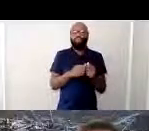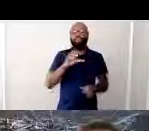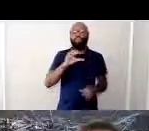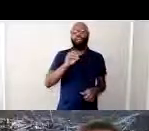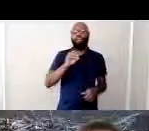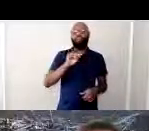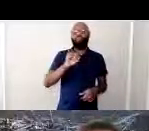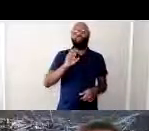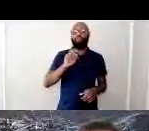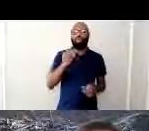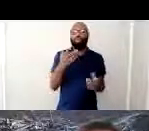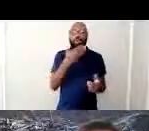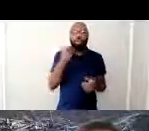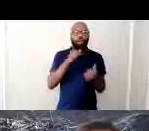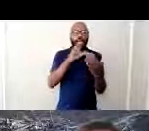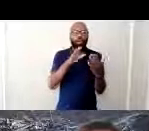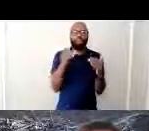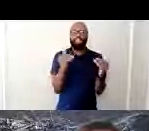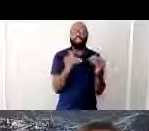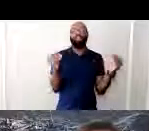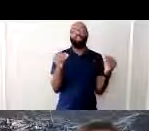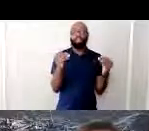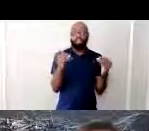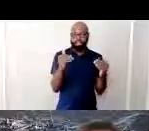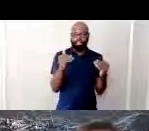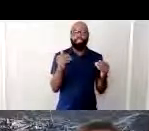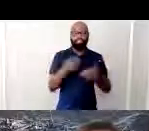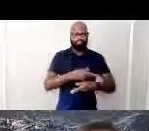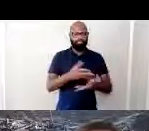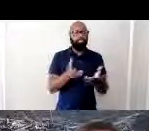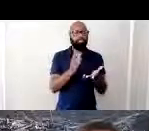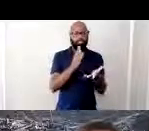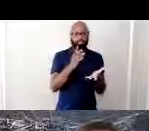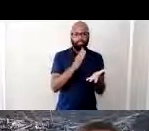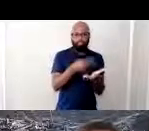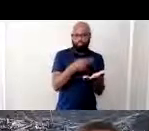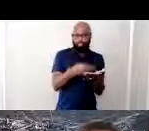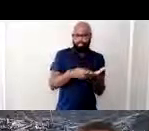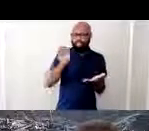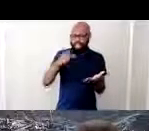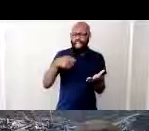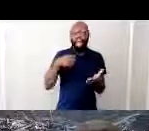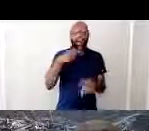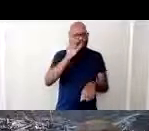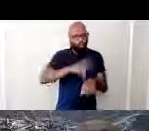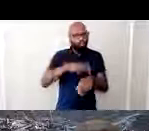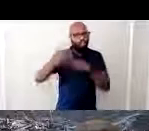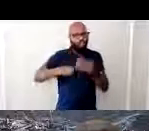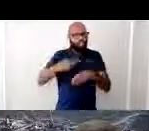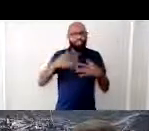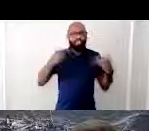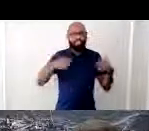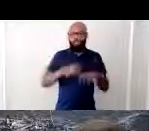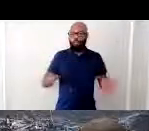equitable way to go through allocating these dollars. You know, with the understanding that, you know, to be plain, sure, there are legacy events here that are important to the community that, you know, that